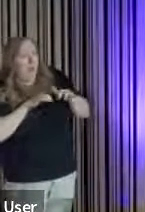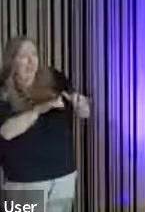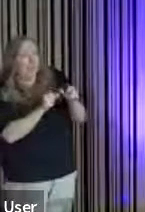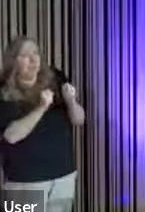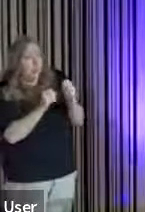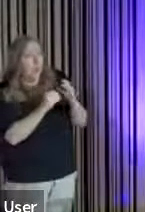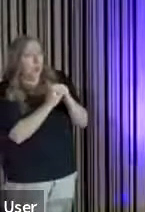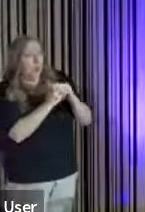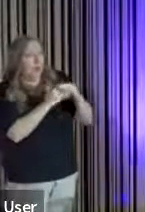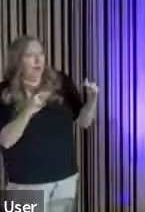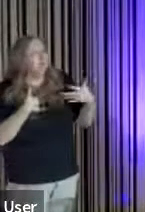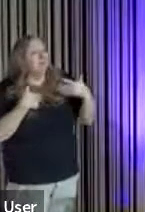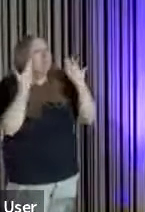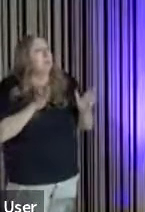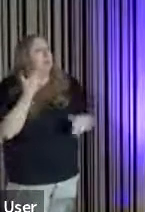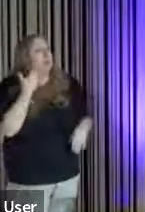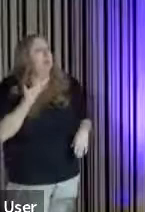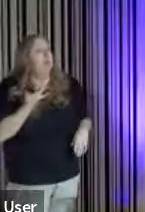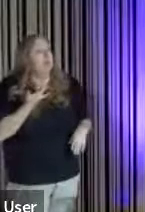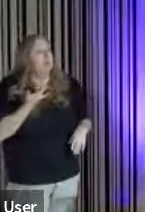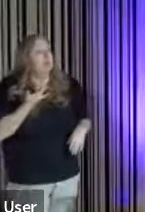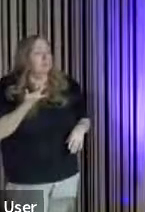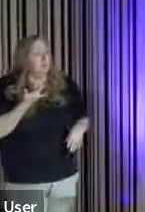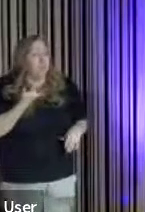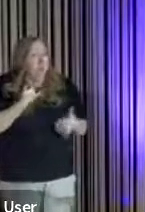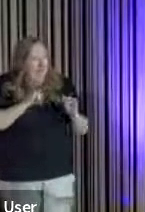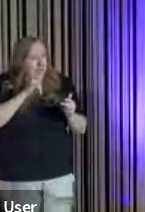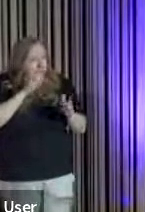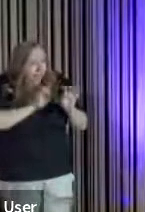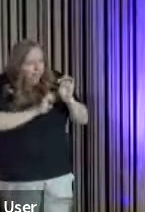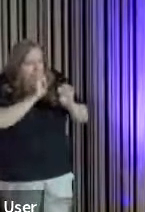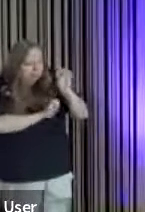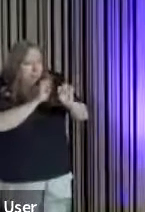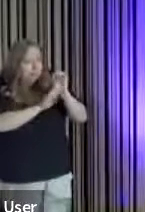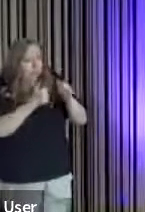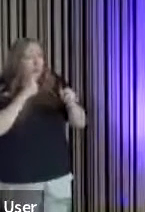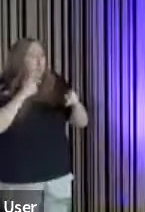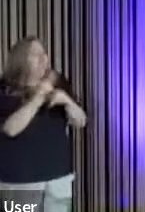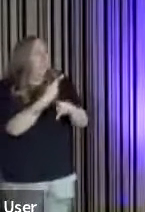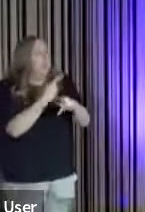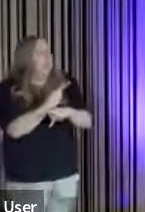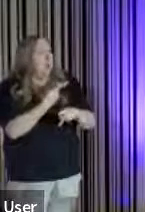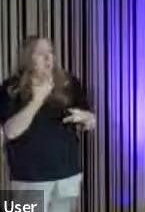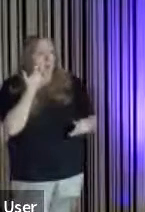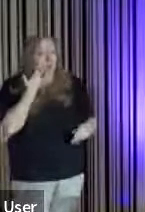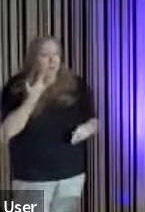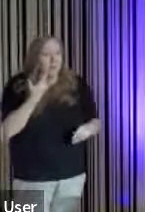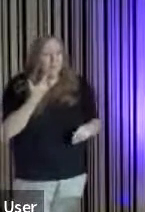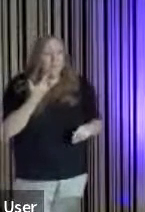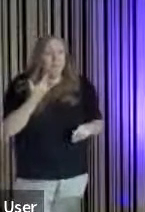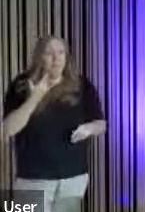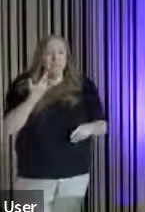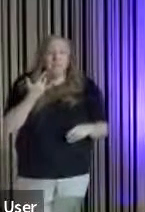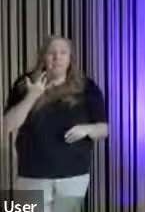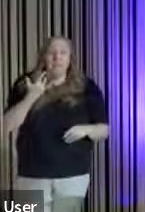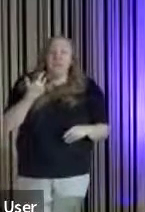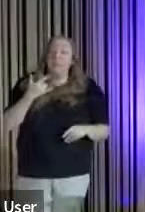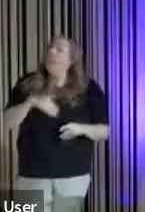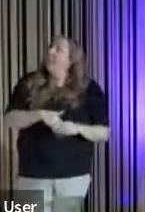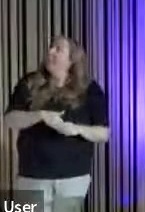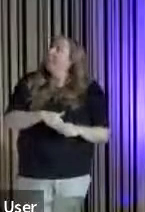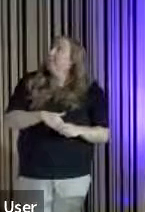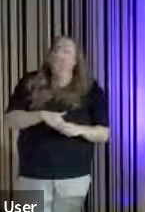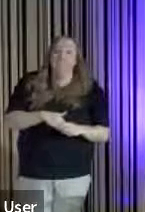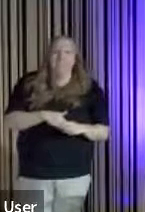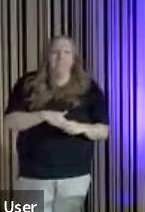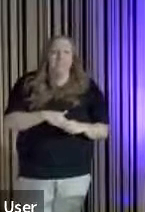have organisms that we can use experimentally in the lab. But because they're sitting in